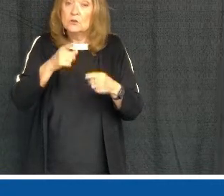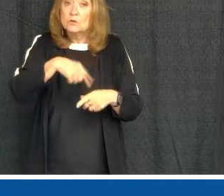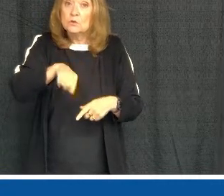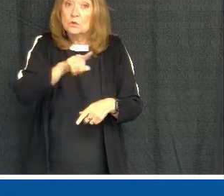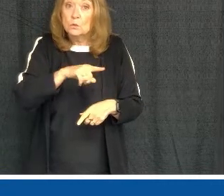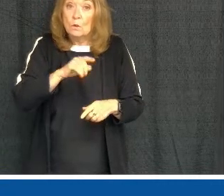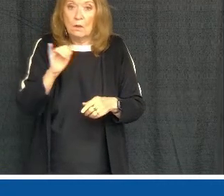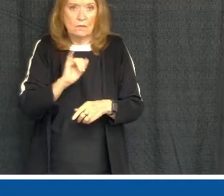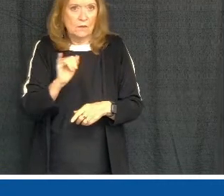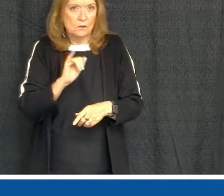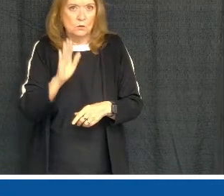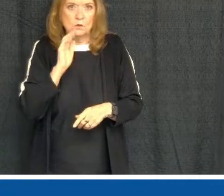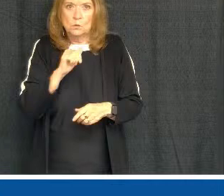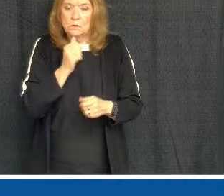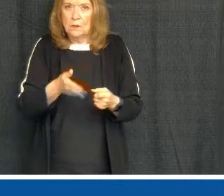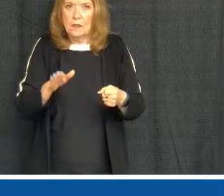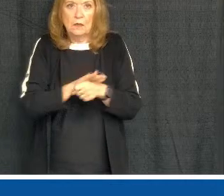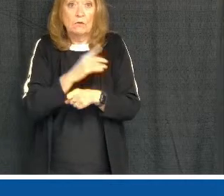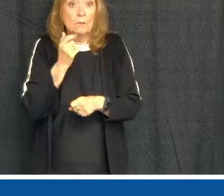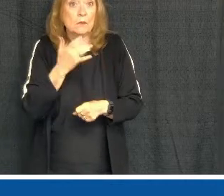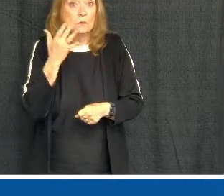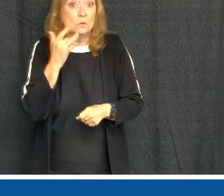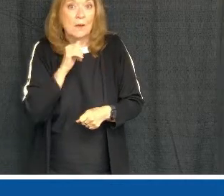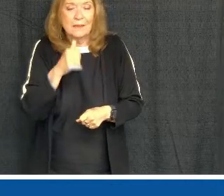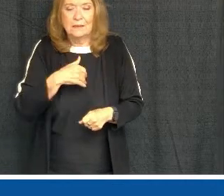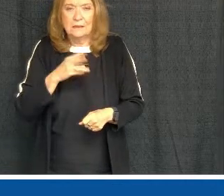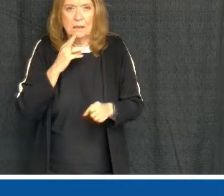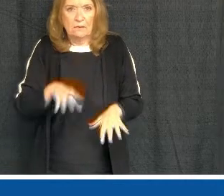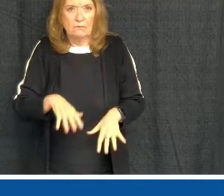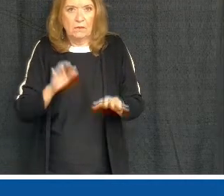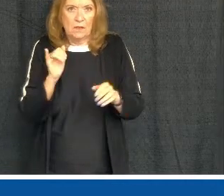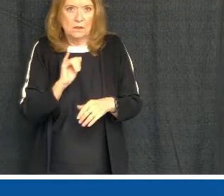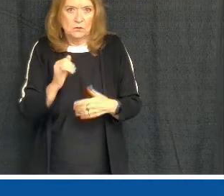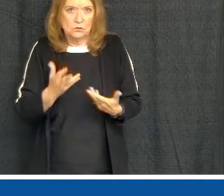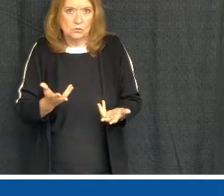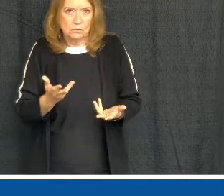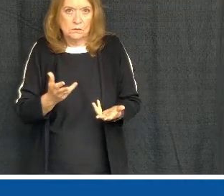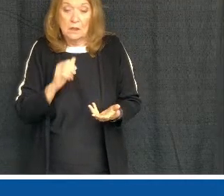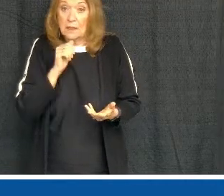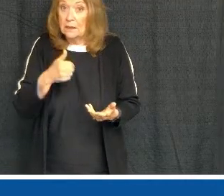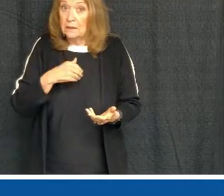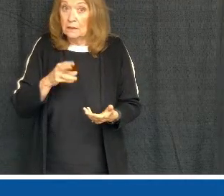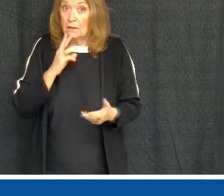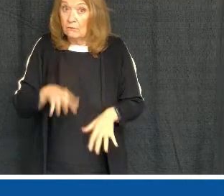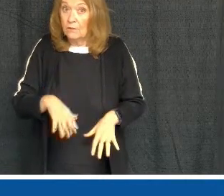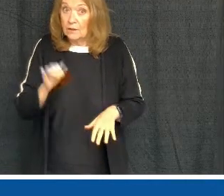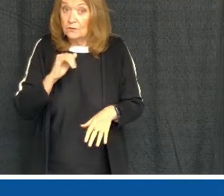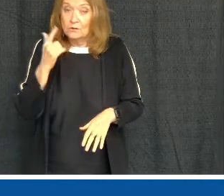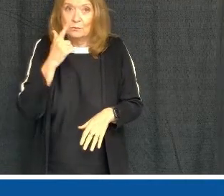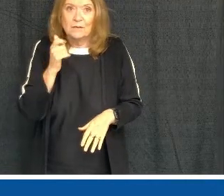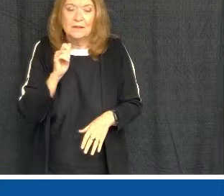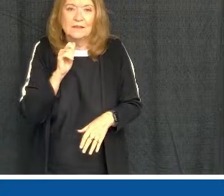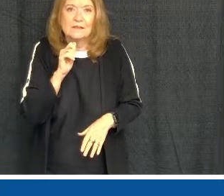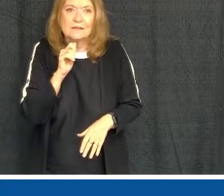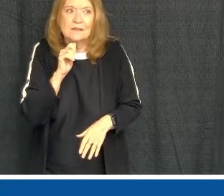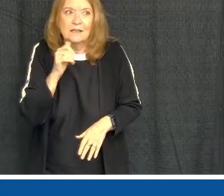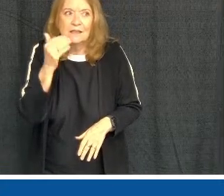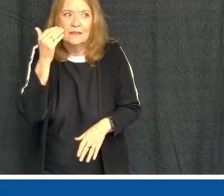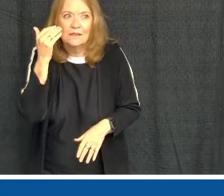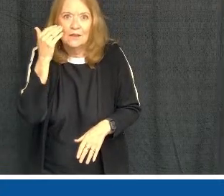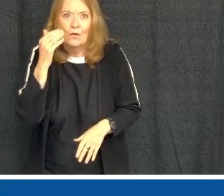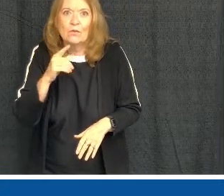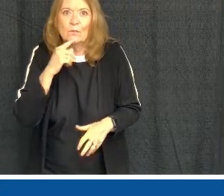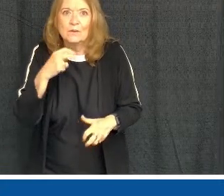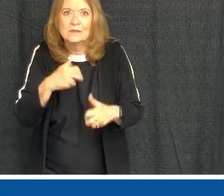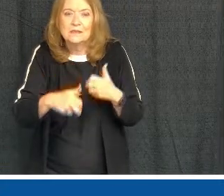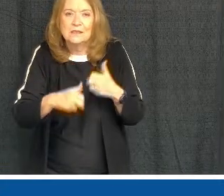the insurance will not cover it because why? I didn't have flood insurance. I didn't have flood insurance because I didn't know there was an issue